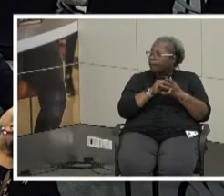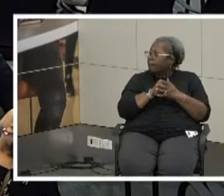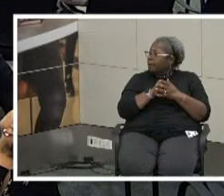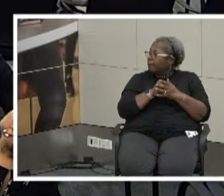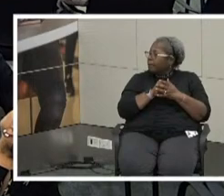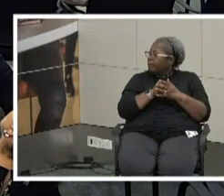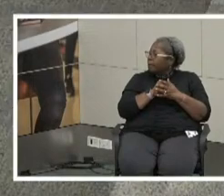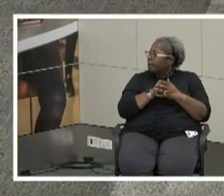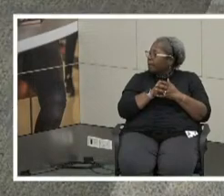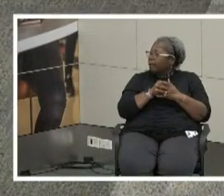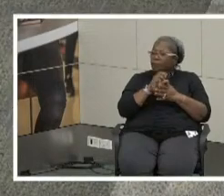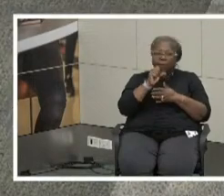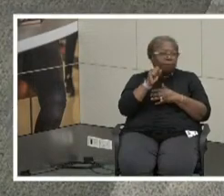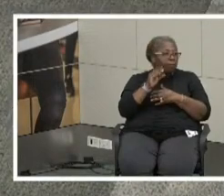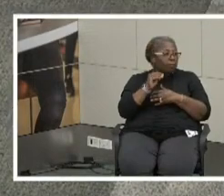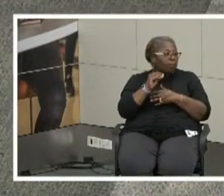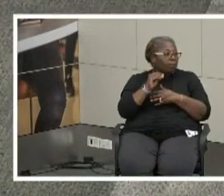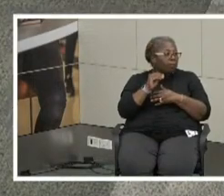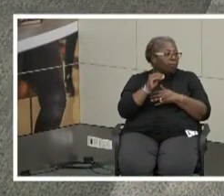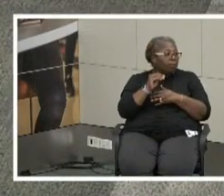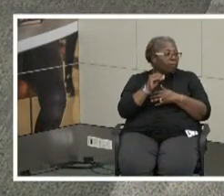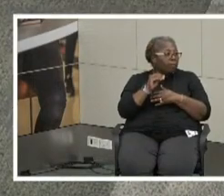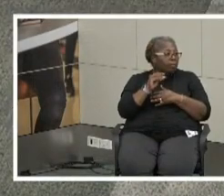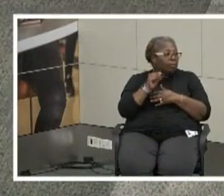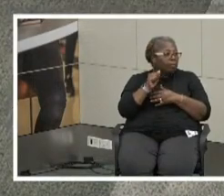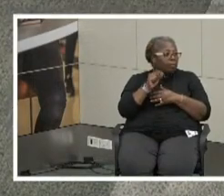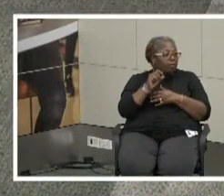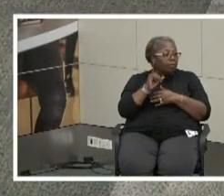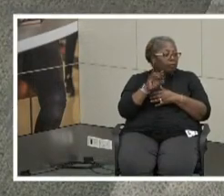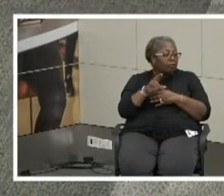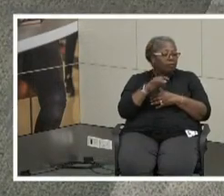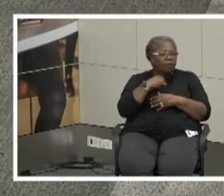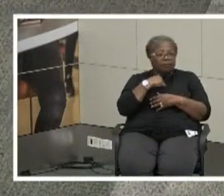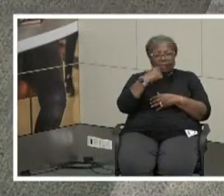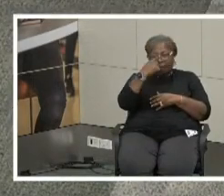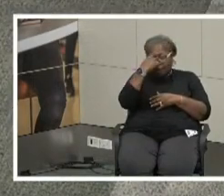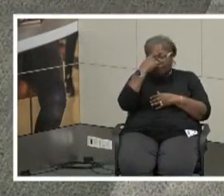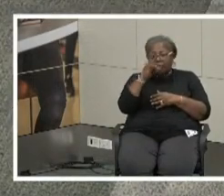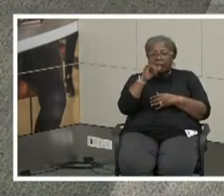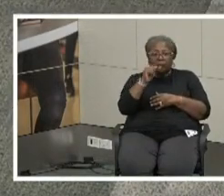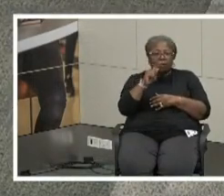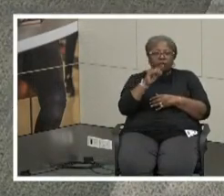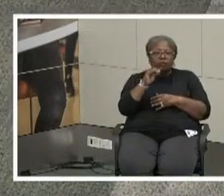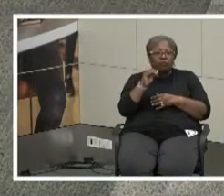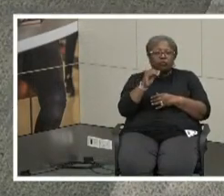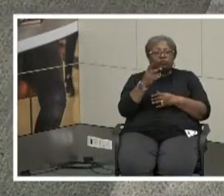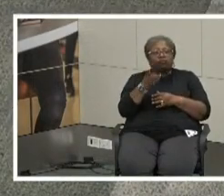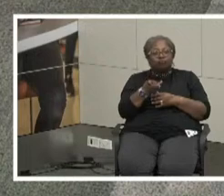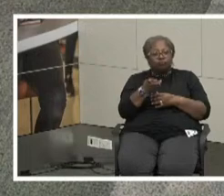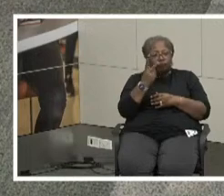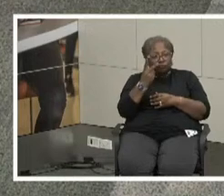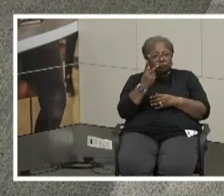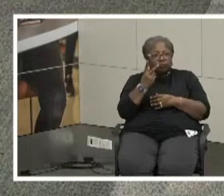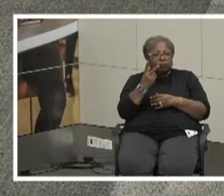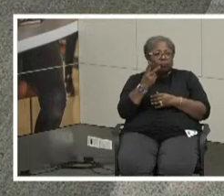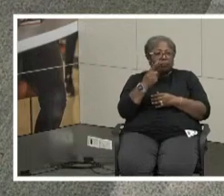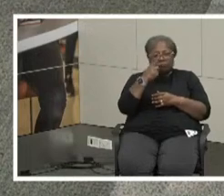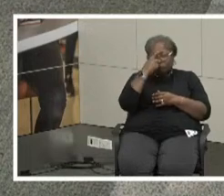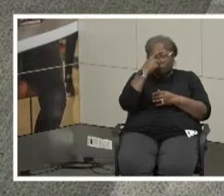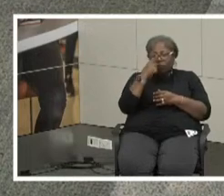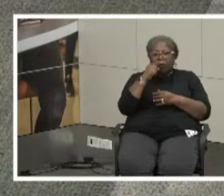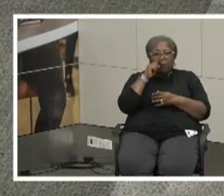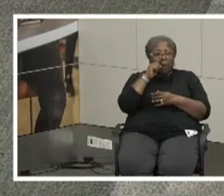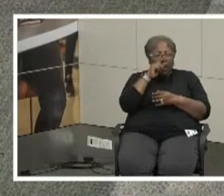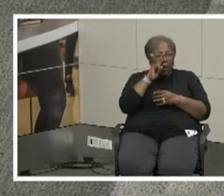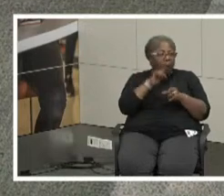today so um as far I think it I'm I think it's twofold um I think as far